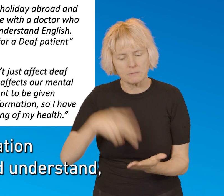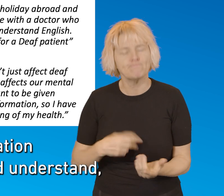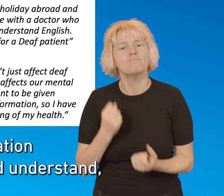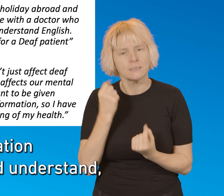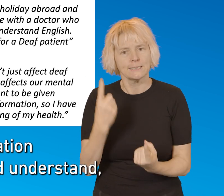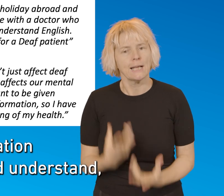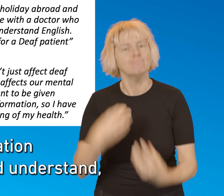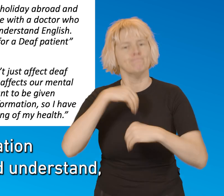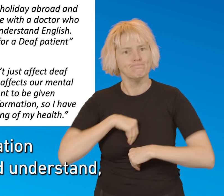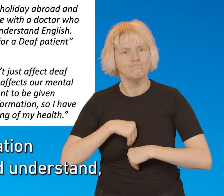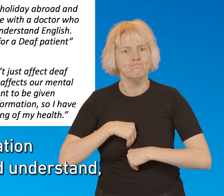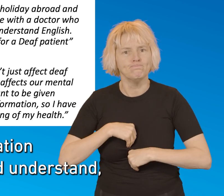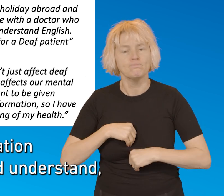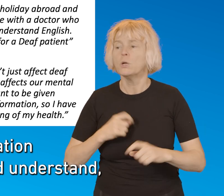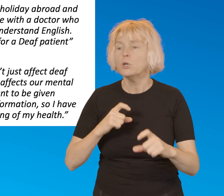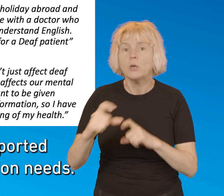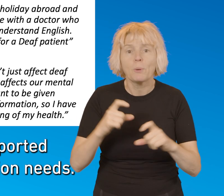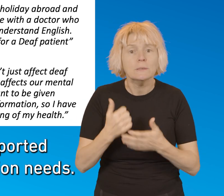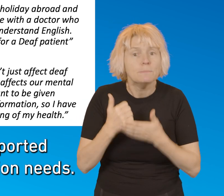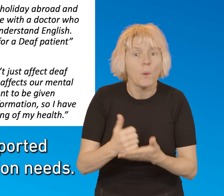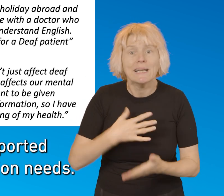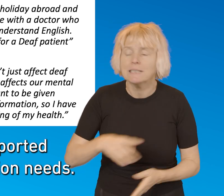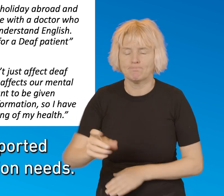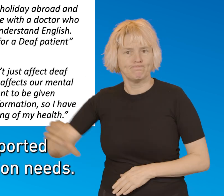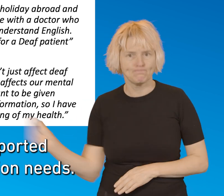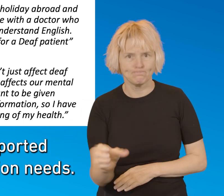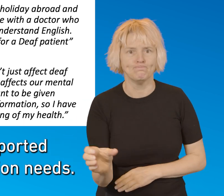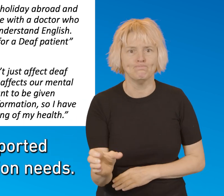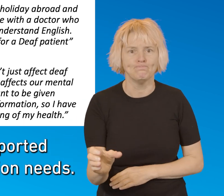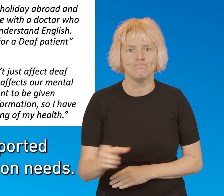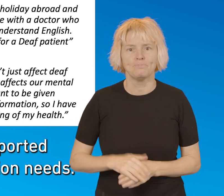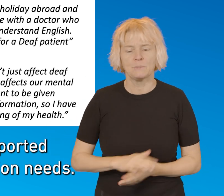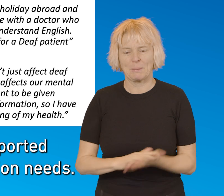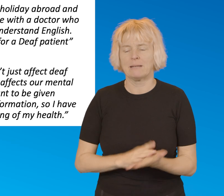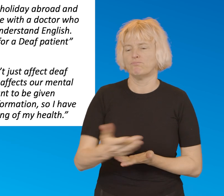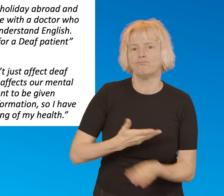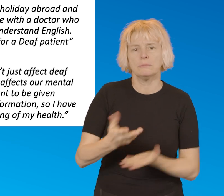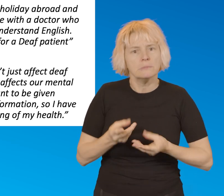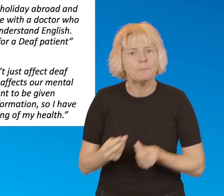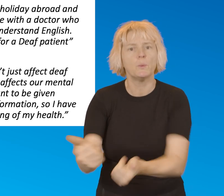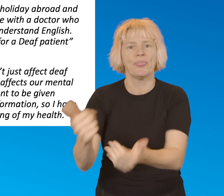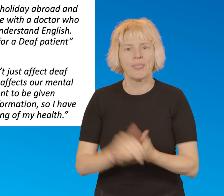receive information that they can access and understand, and they are supported in their communication needs.